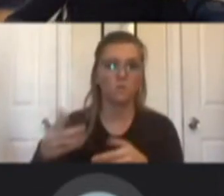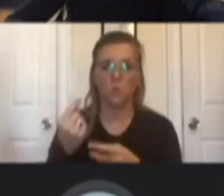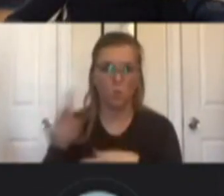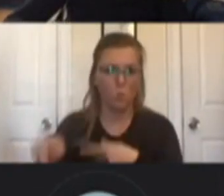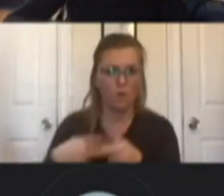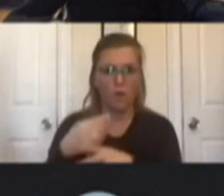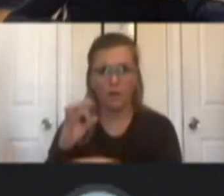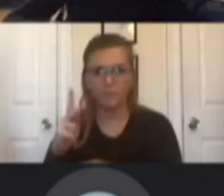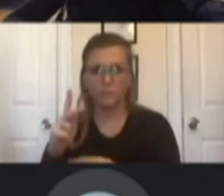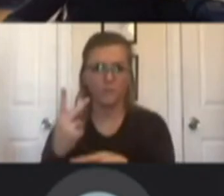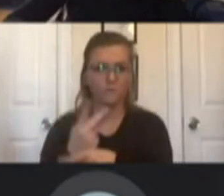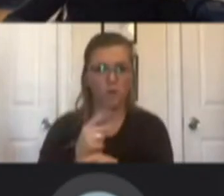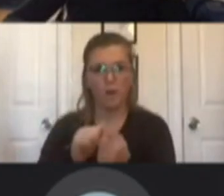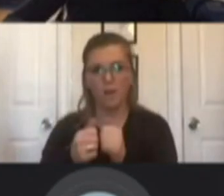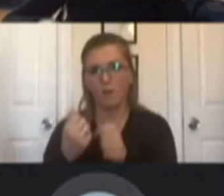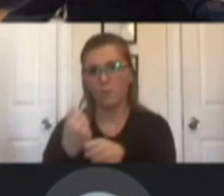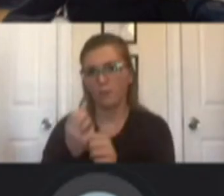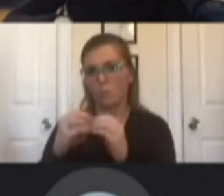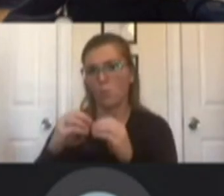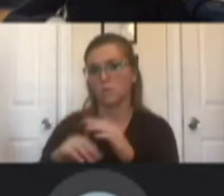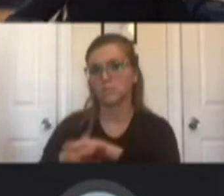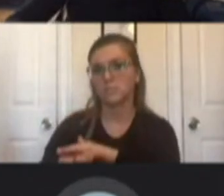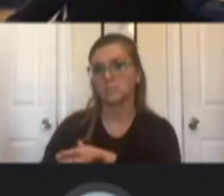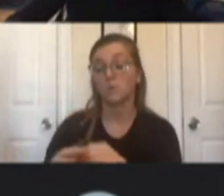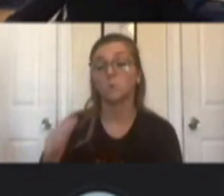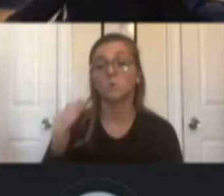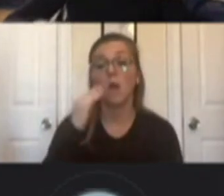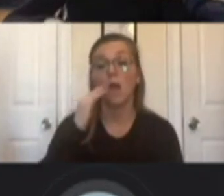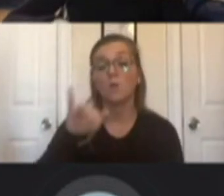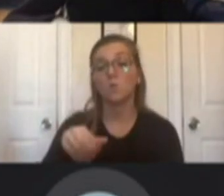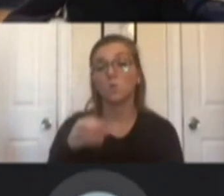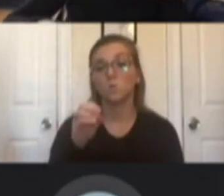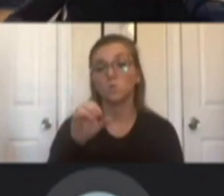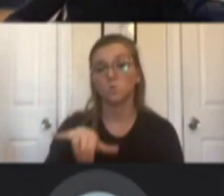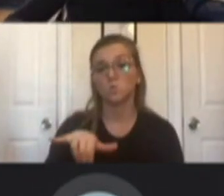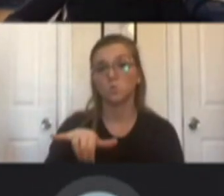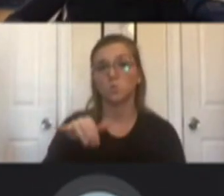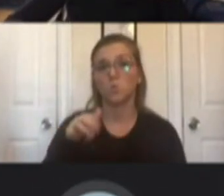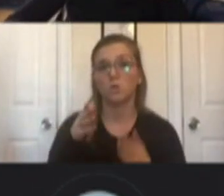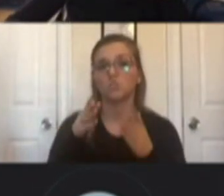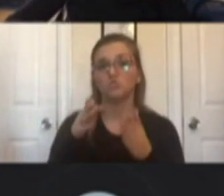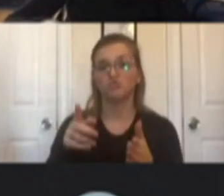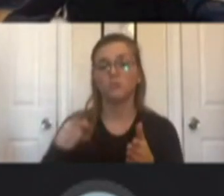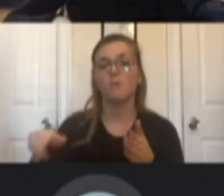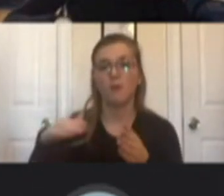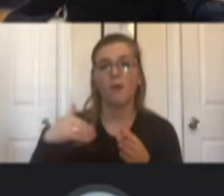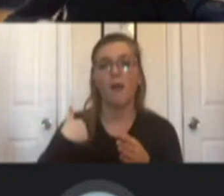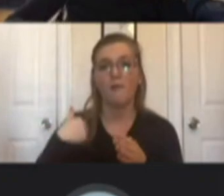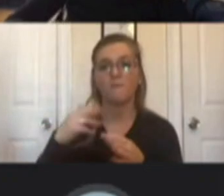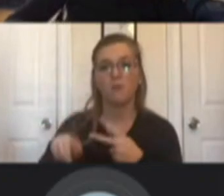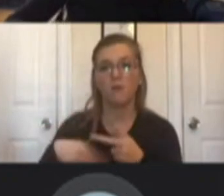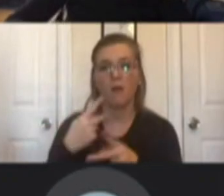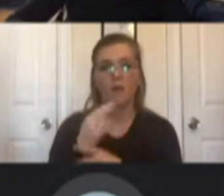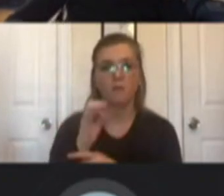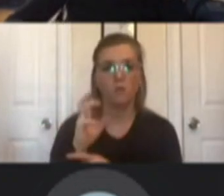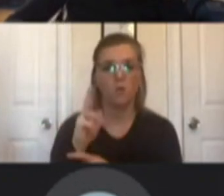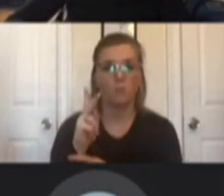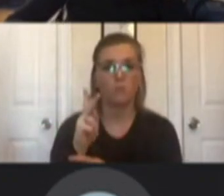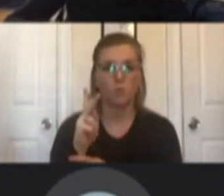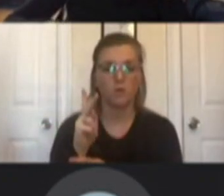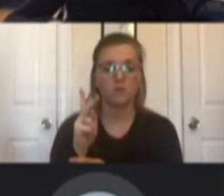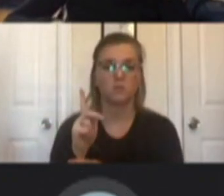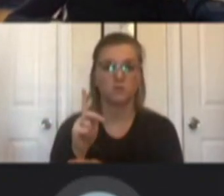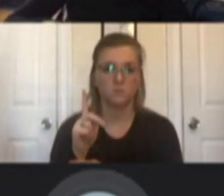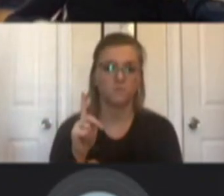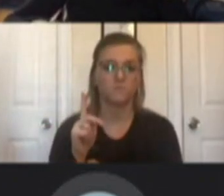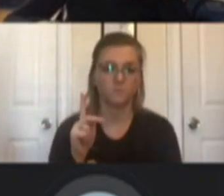And I know for a fact that on Joy Street, they do have the type of brick that the architects are talking